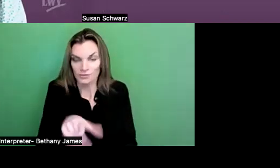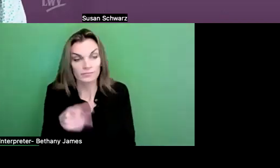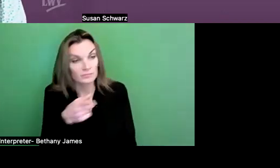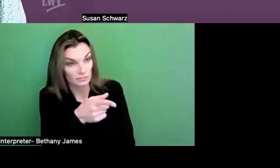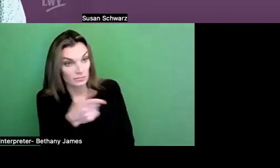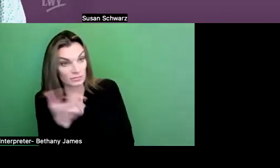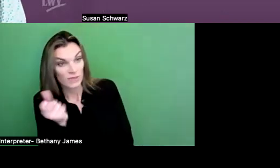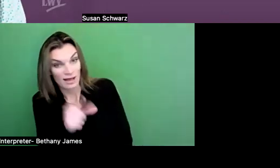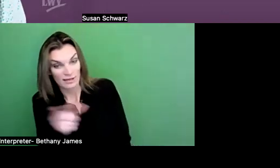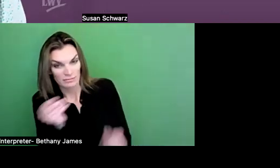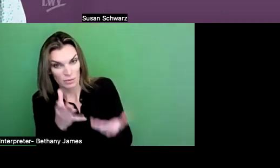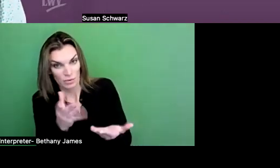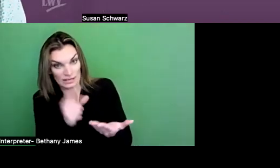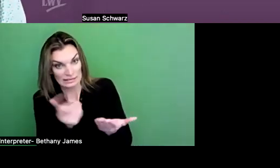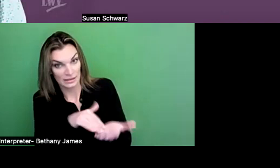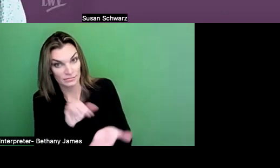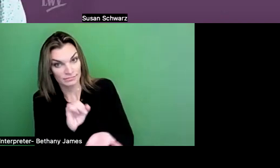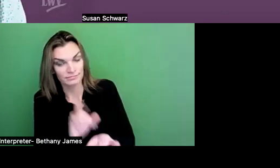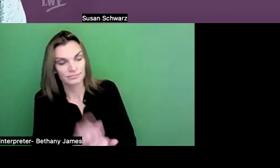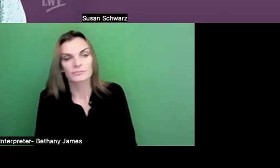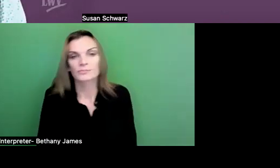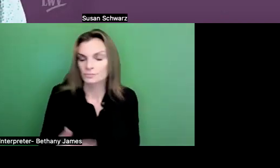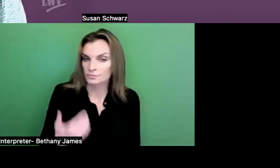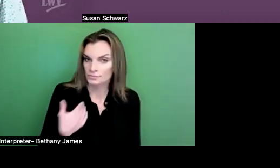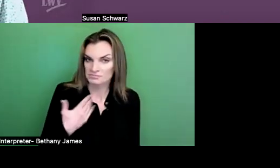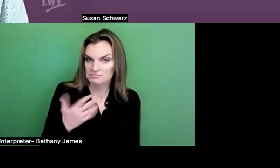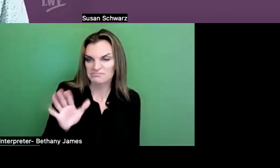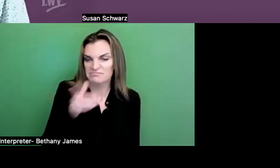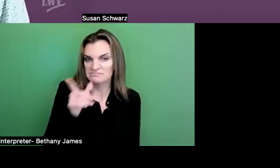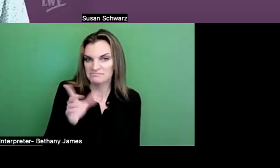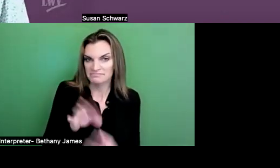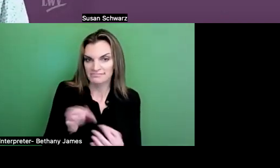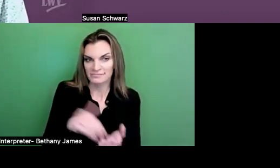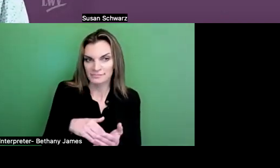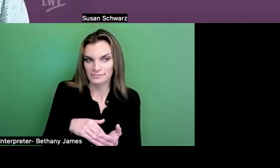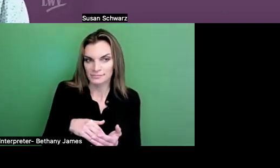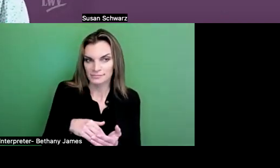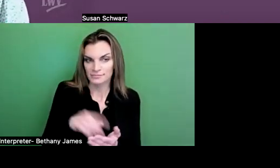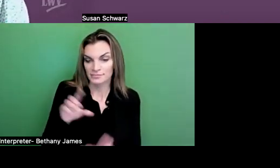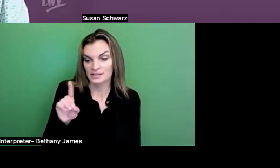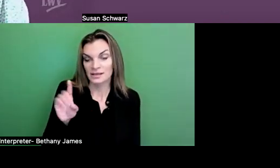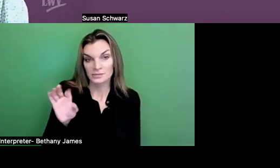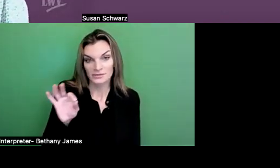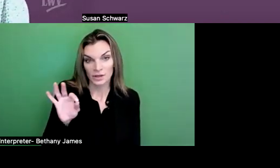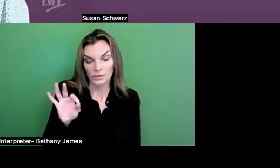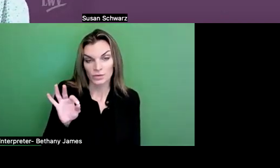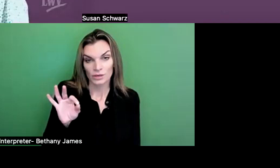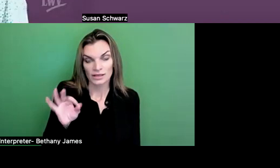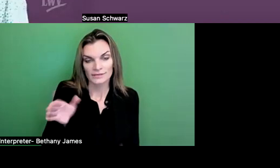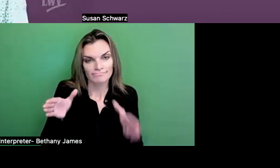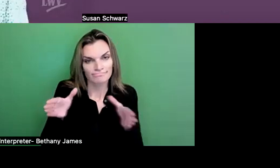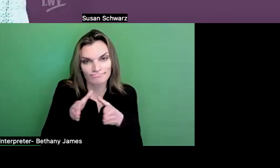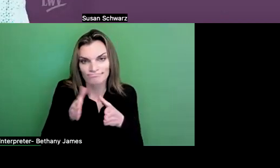it? No, I mean, it's, Dobbs Ferry is too small a community to be able